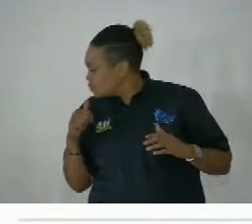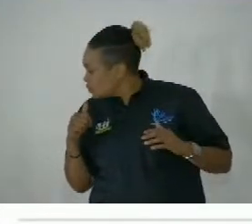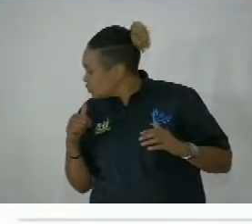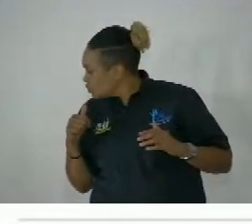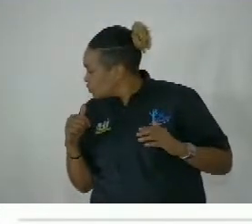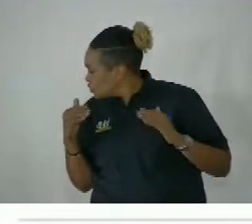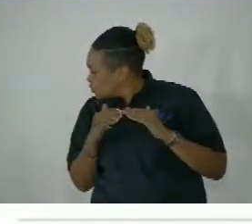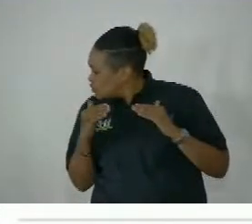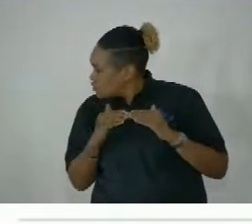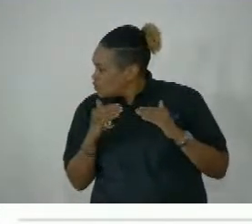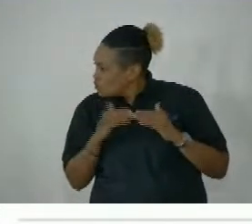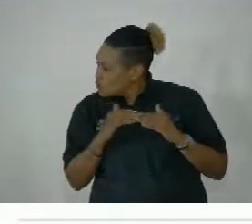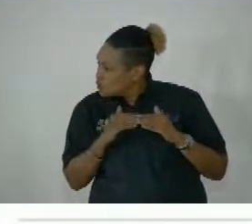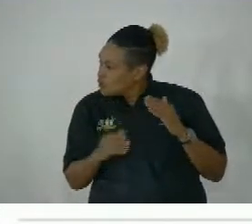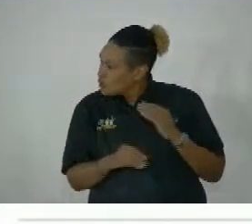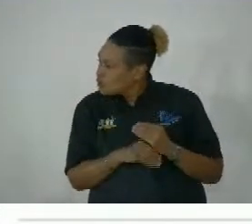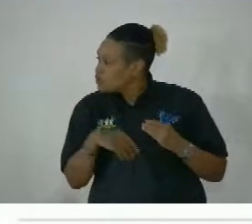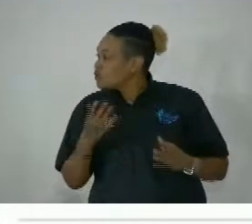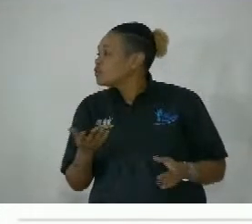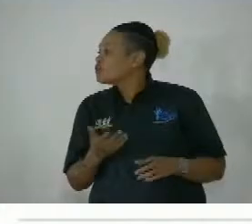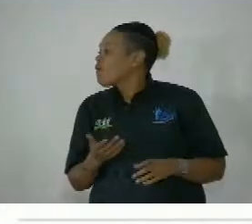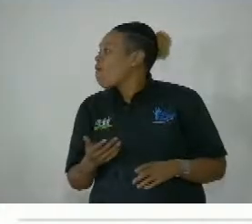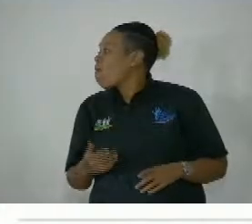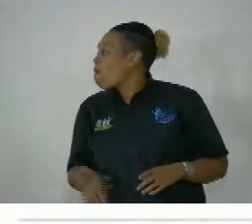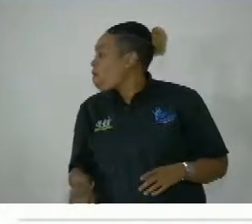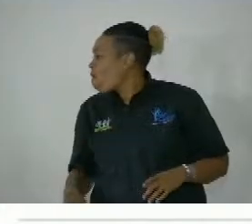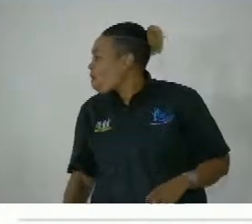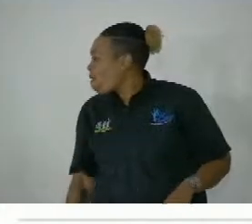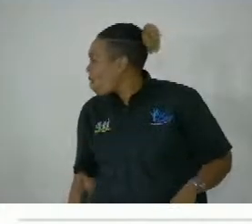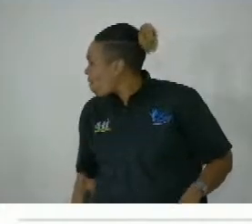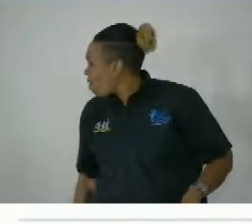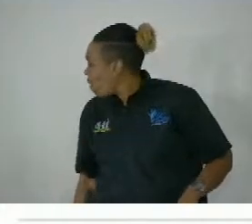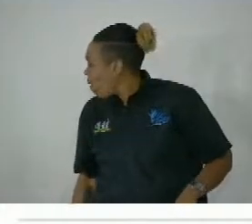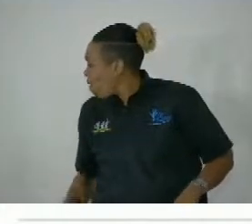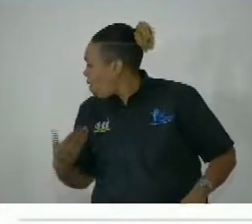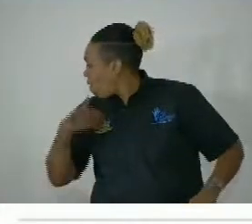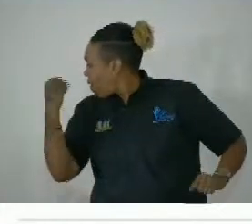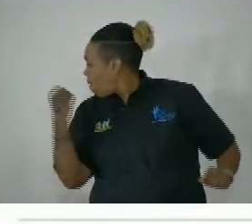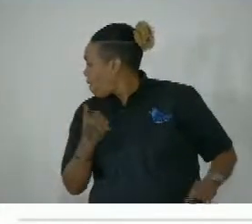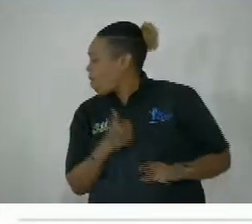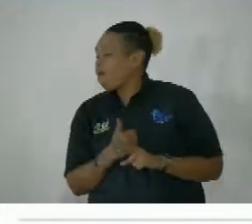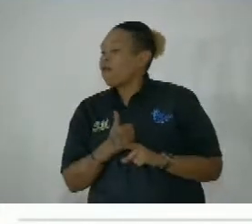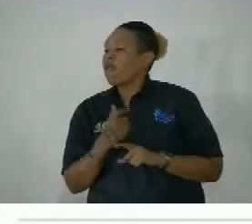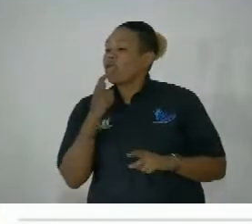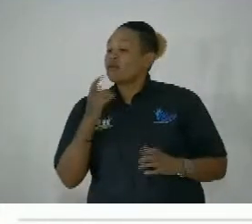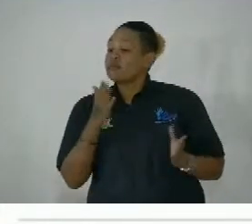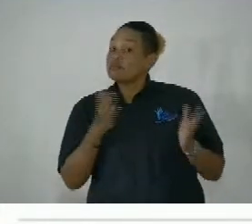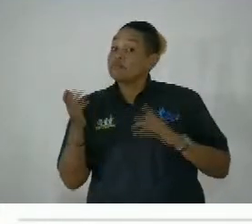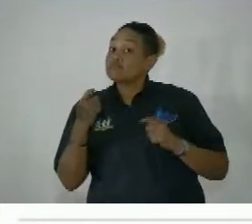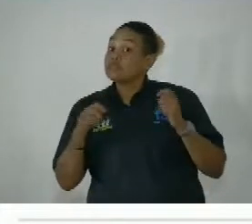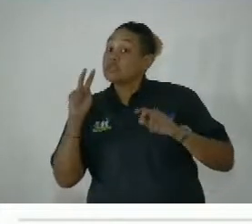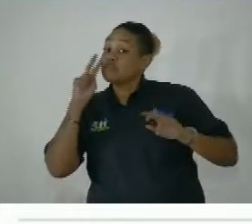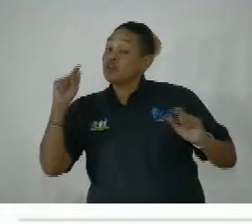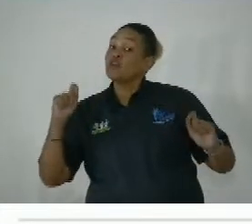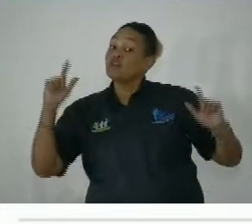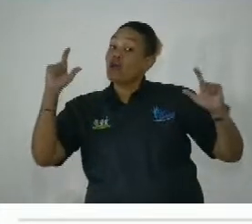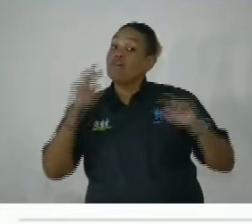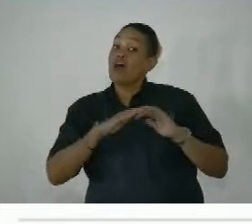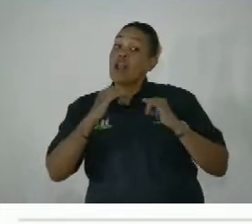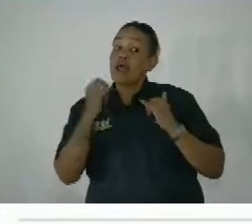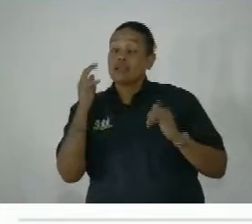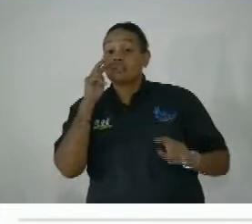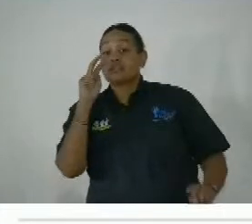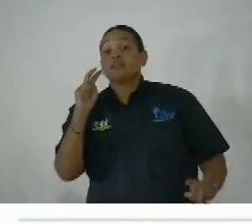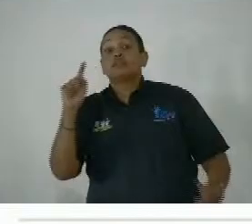may be slow, but it has to be sure. But there are strong signals, Madam Speaker. The tide has turned. If you look at the graph online, you'll see that